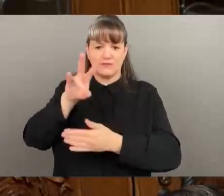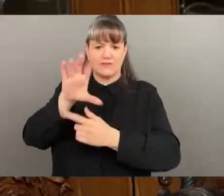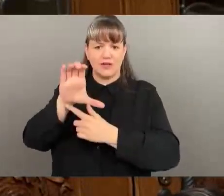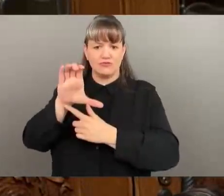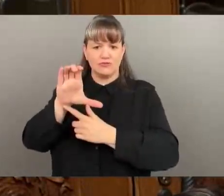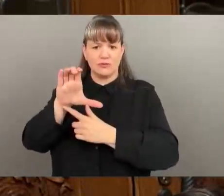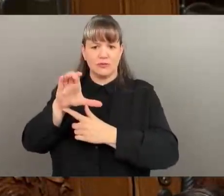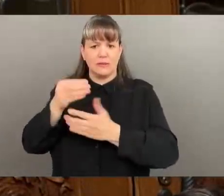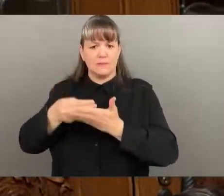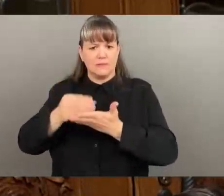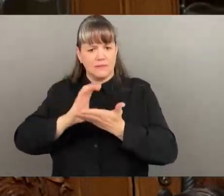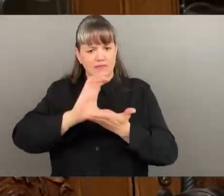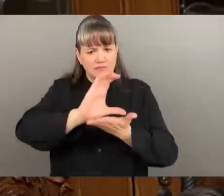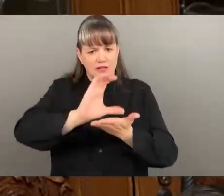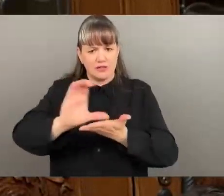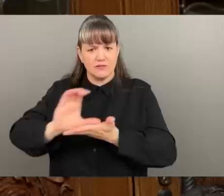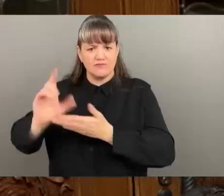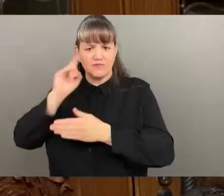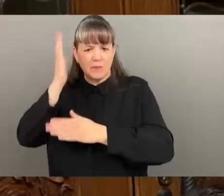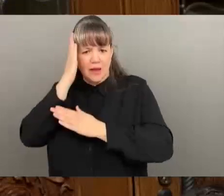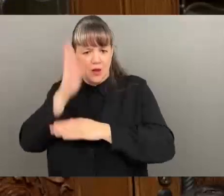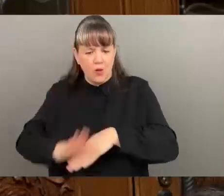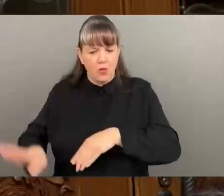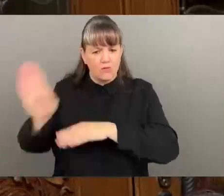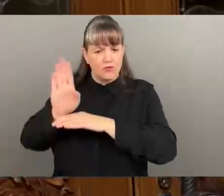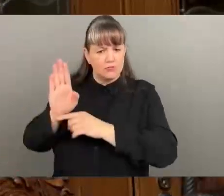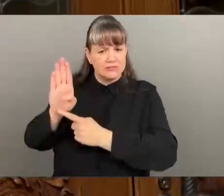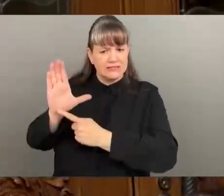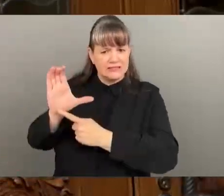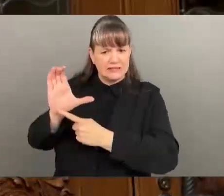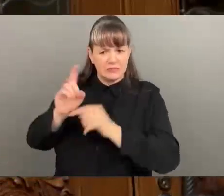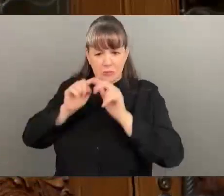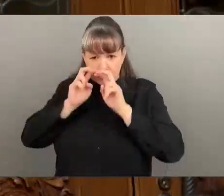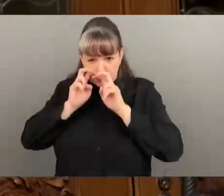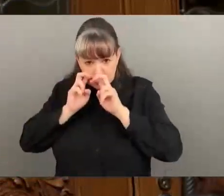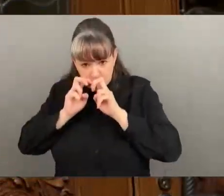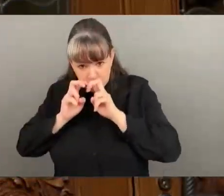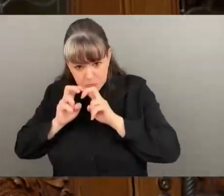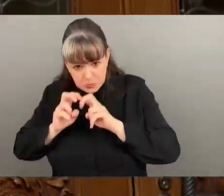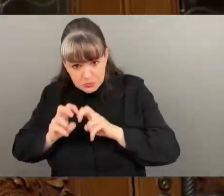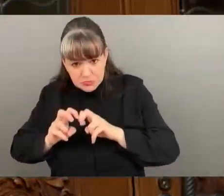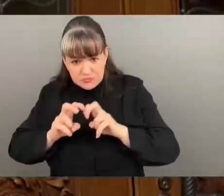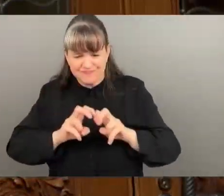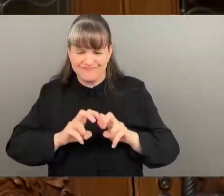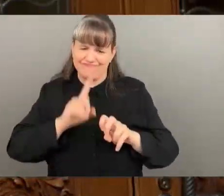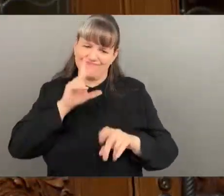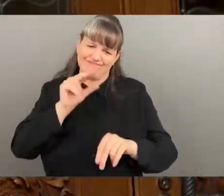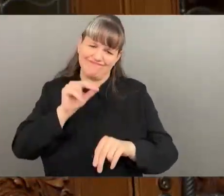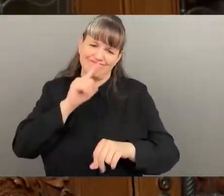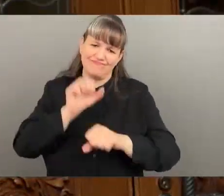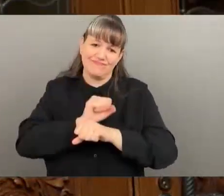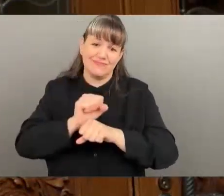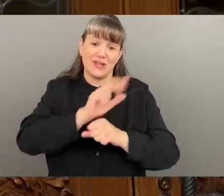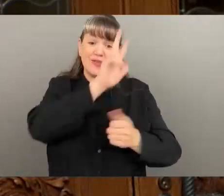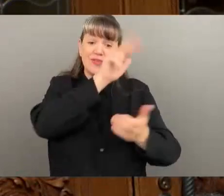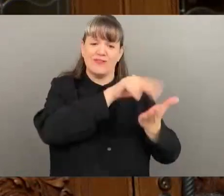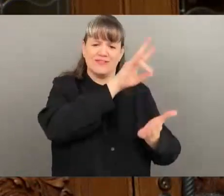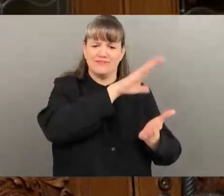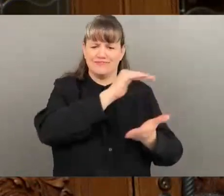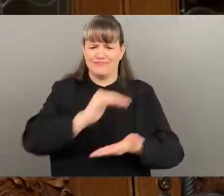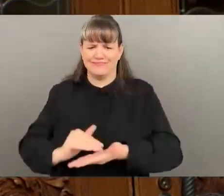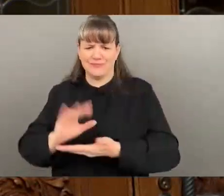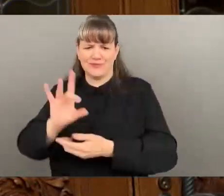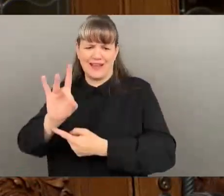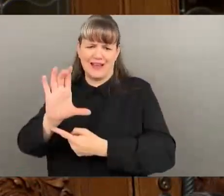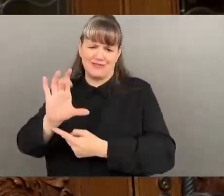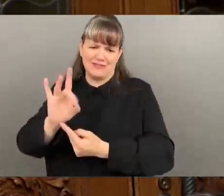out to be 800 that are actual clinical live-in treatment beds, the kind that provide evidence-based therapy with medical